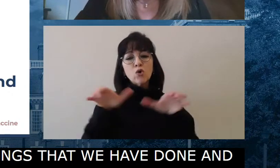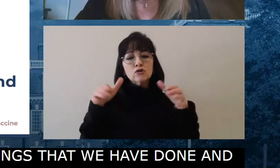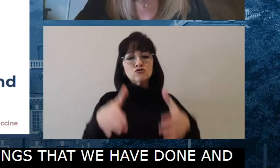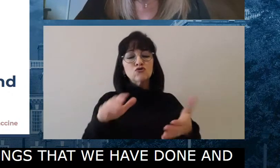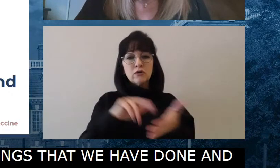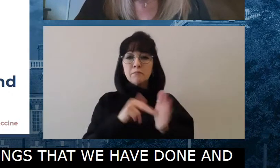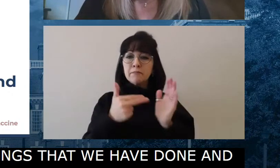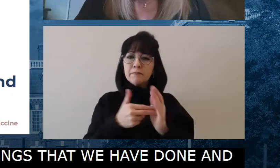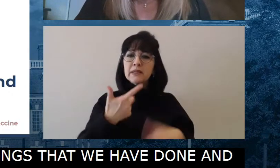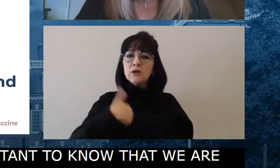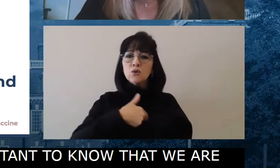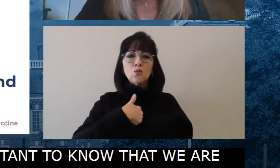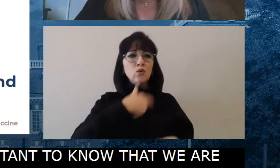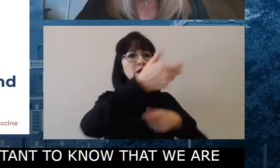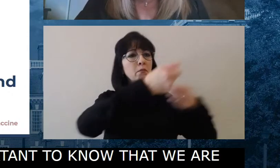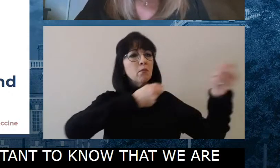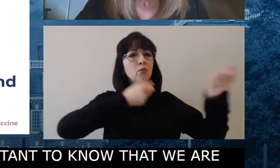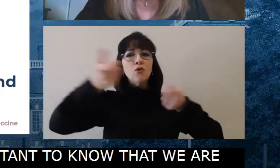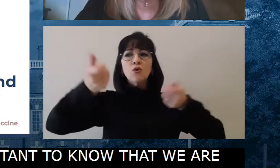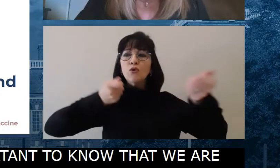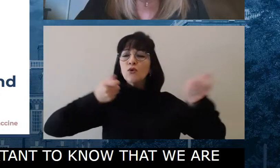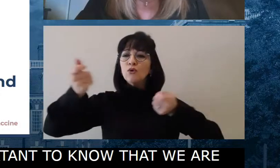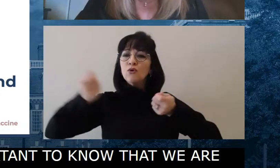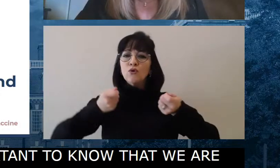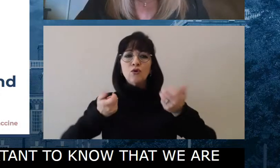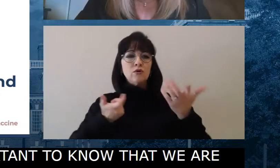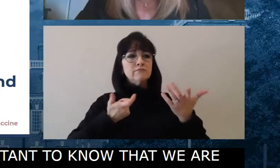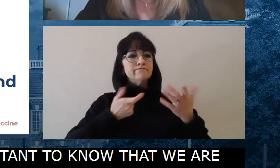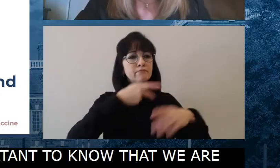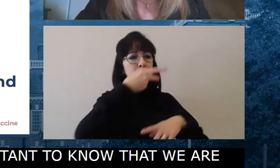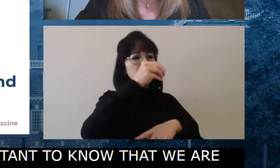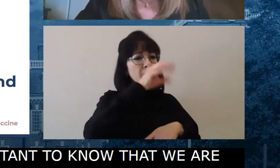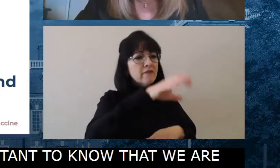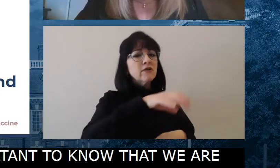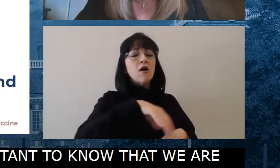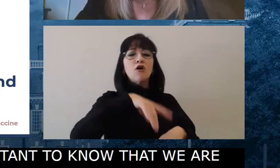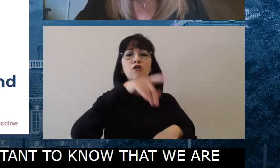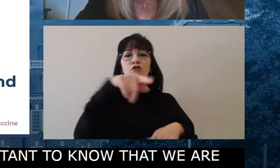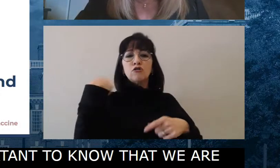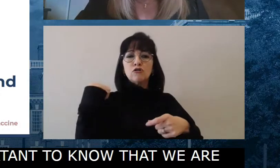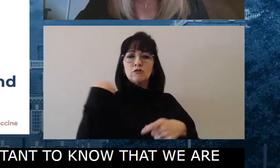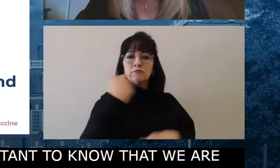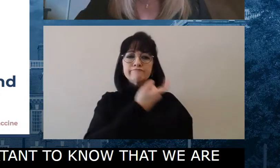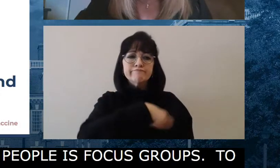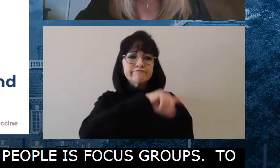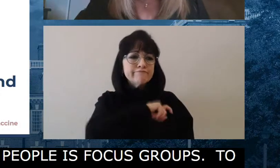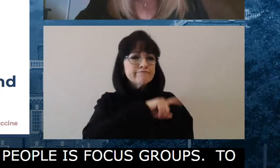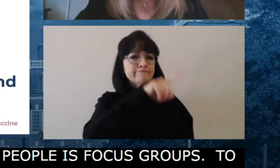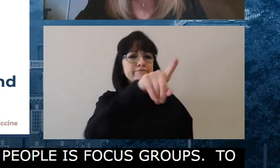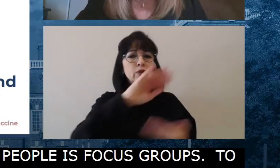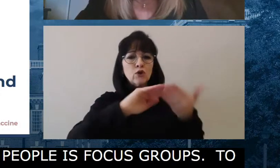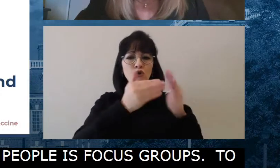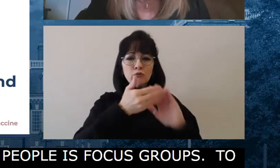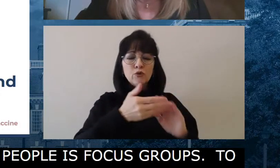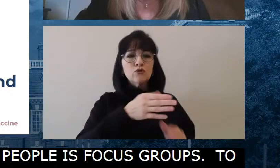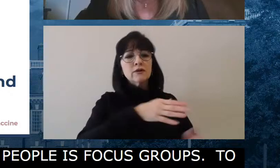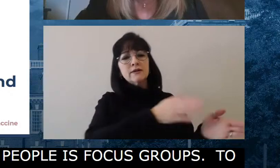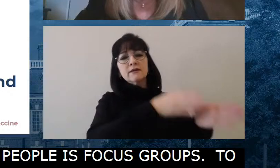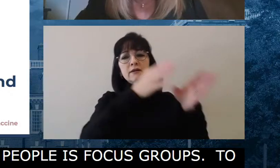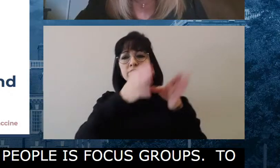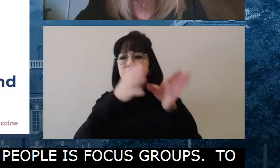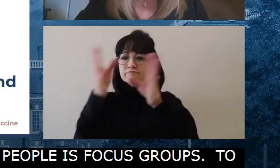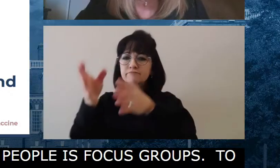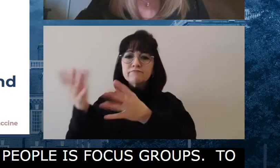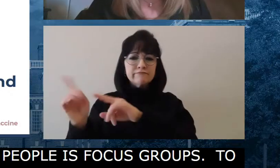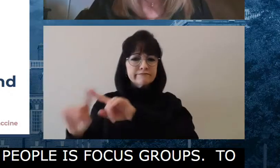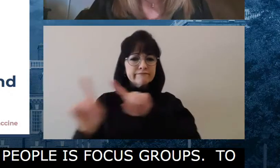that we understand the perceptions among various communities around the vaccine and how we might be able to appeal to